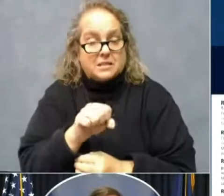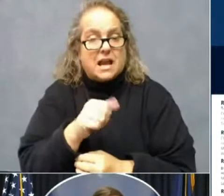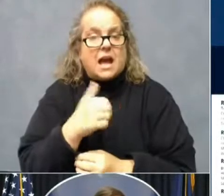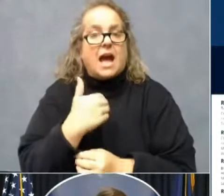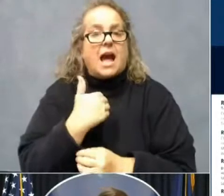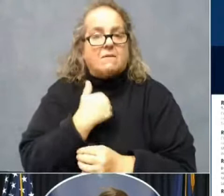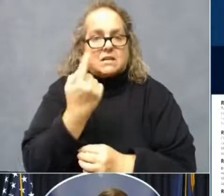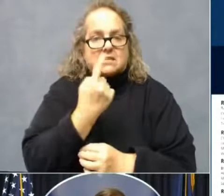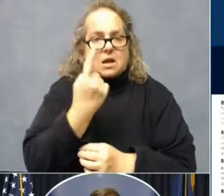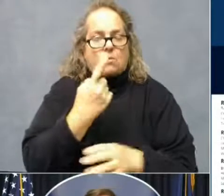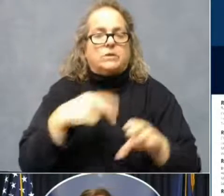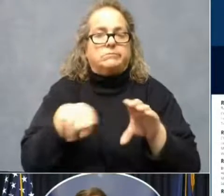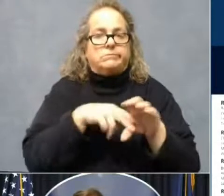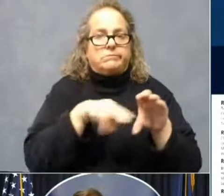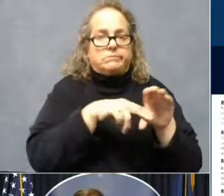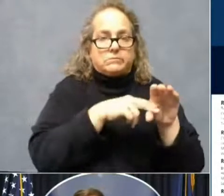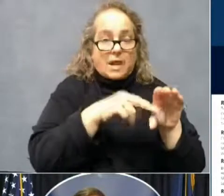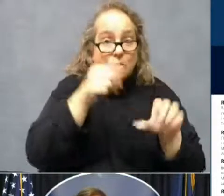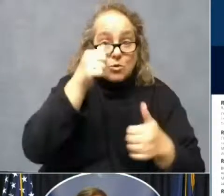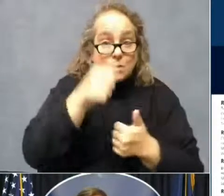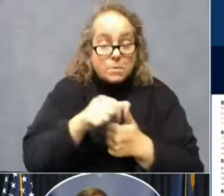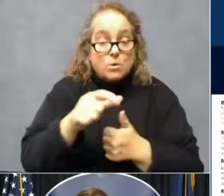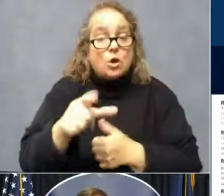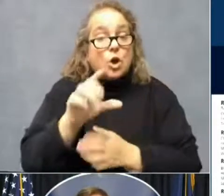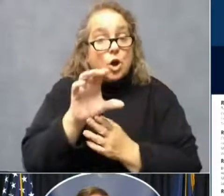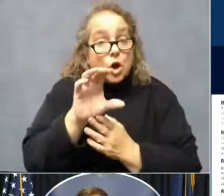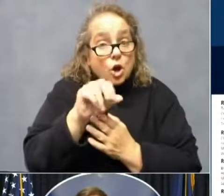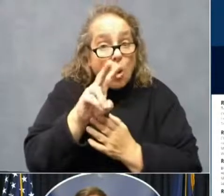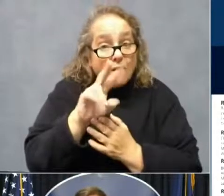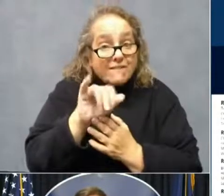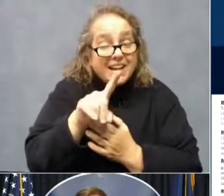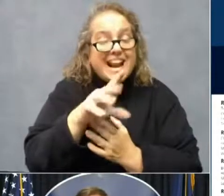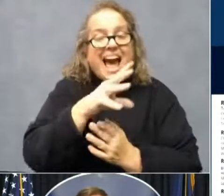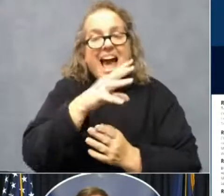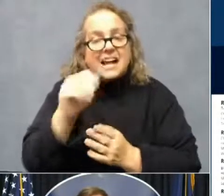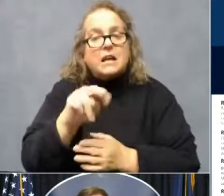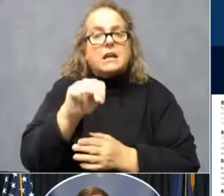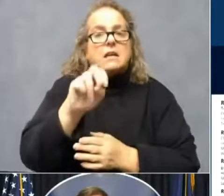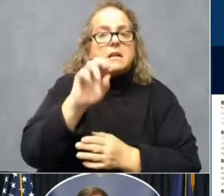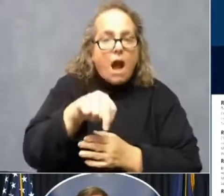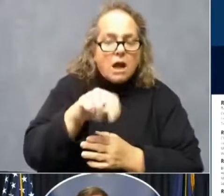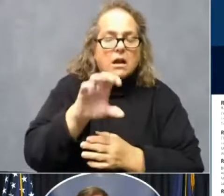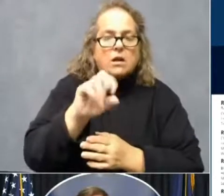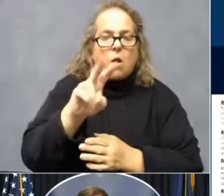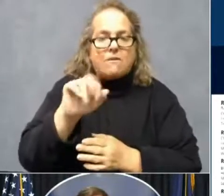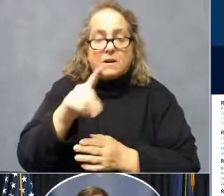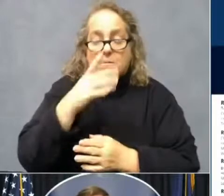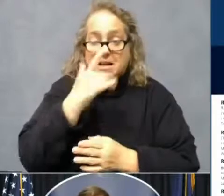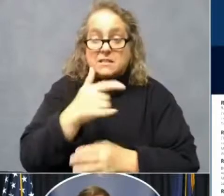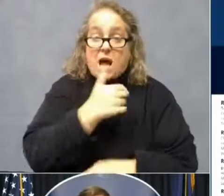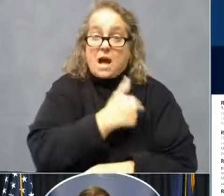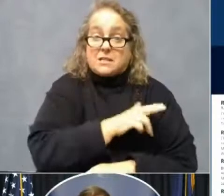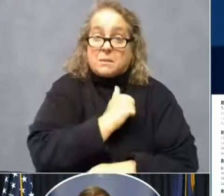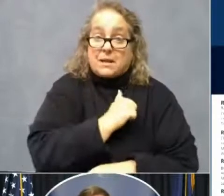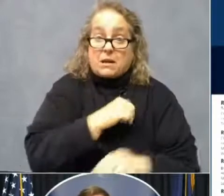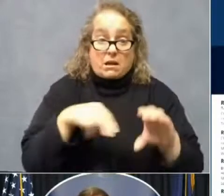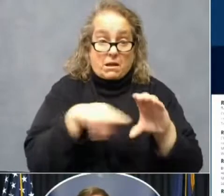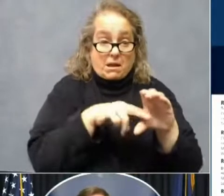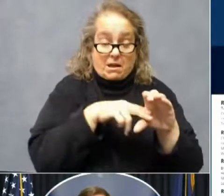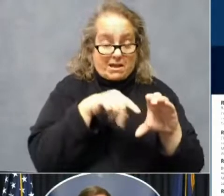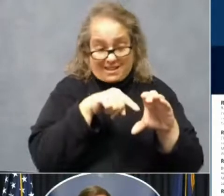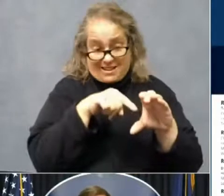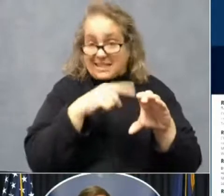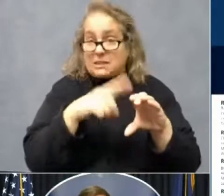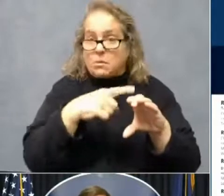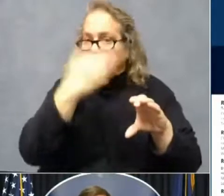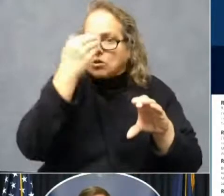Remember, these are COVID and non-COVID patients because hospital capacity in many ways doesn't care about why you're there. If you